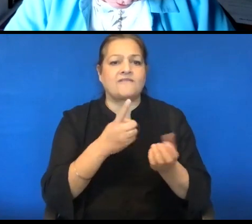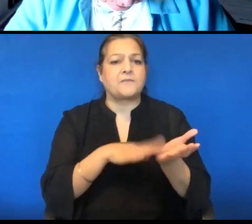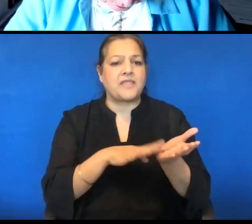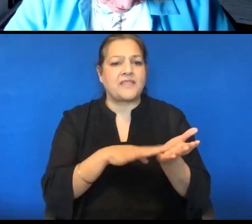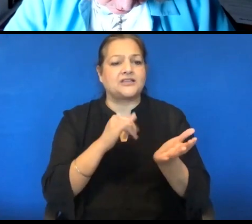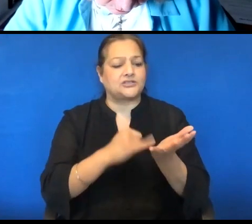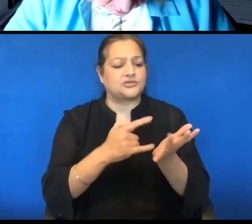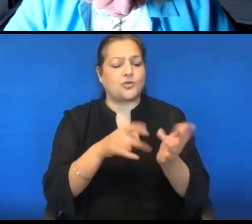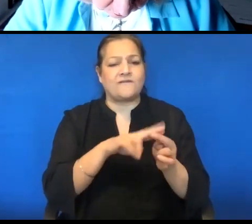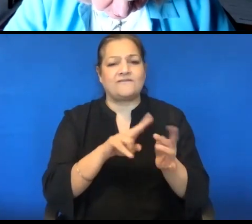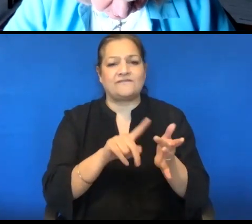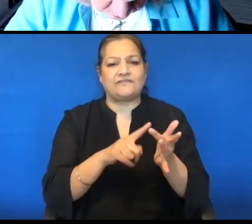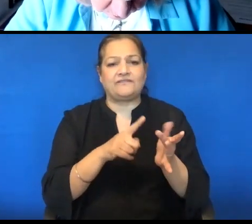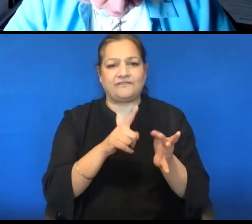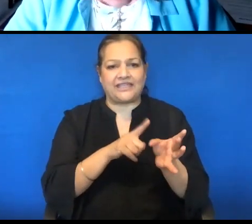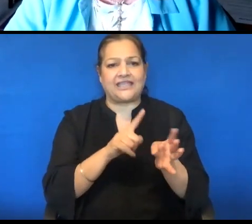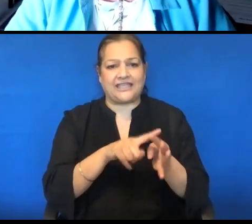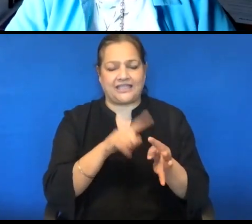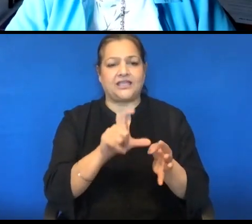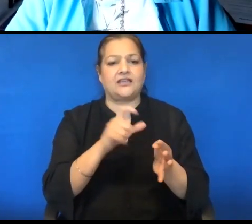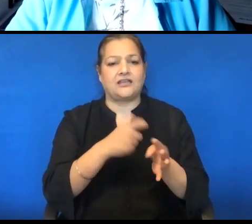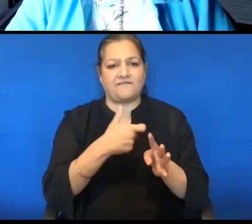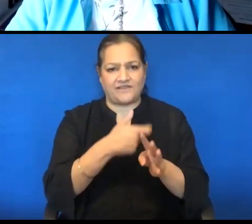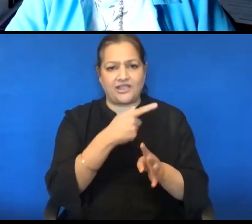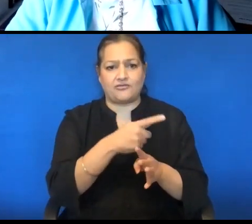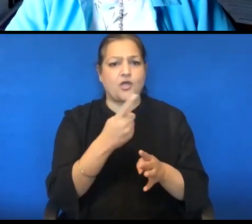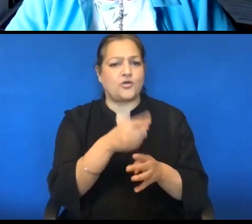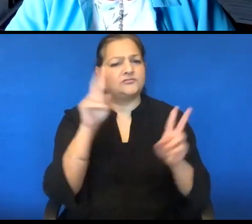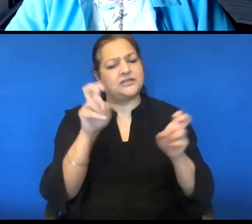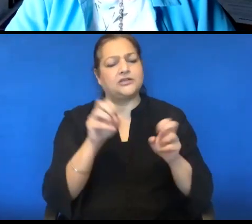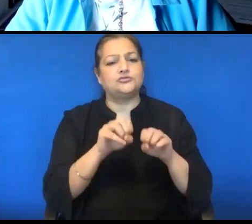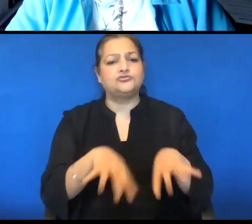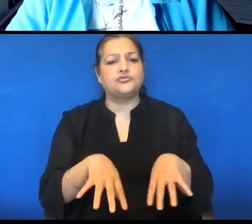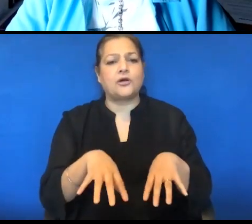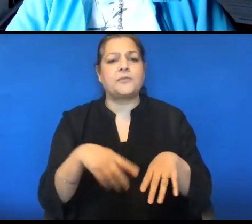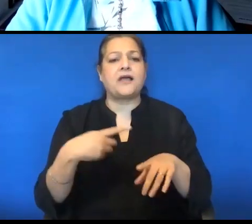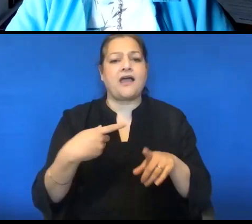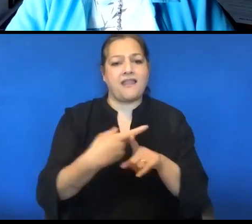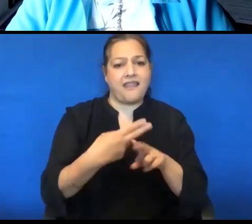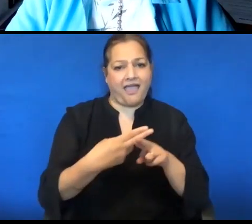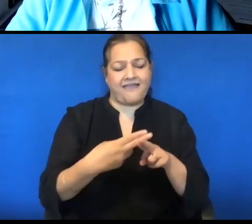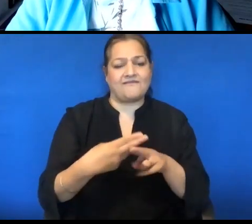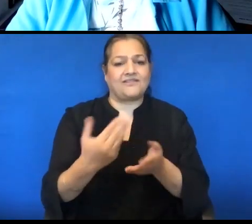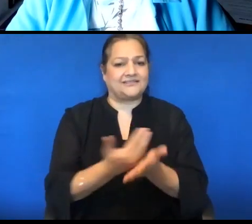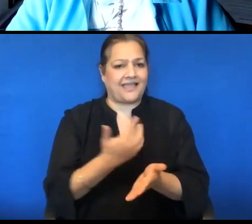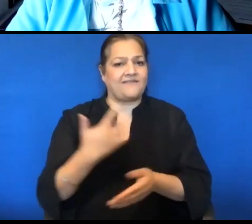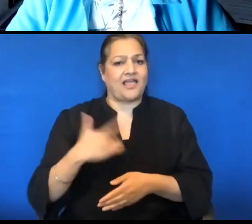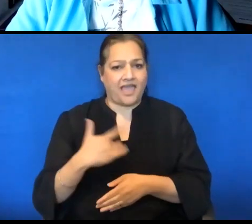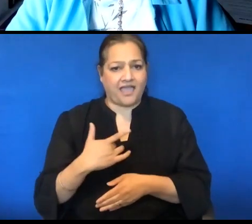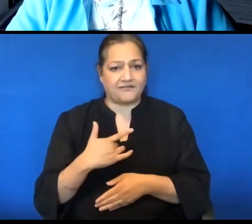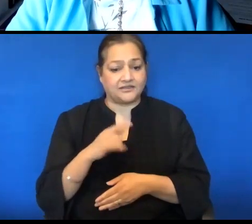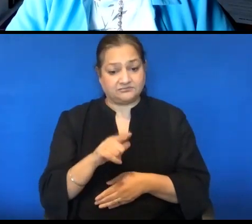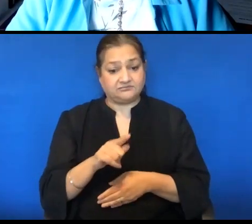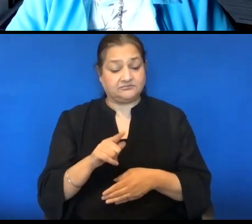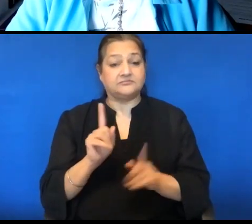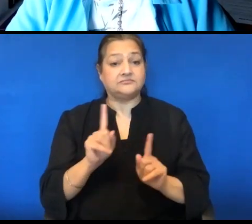up something called Drop a Knife, Save a Life. And it was all about, you know, playing football, giving kids something to